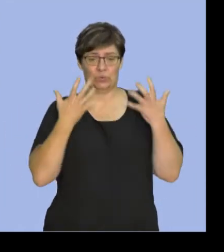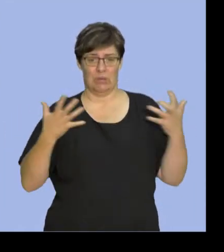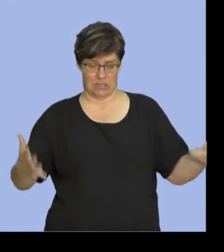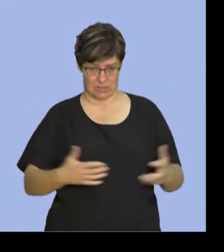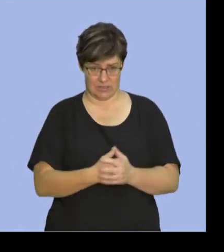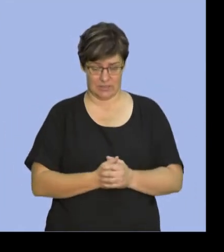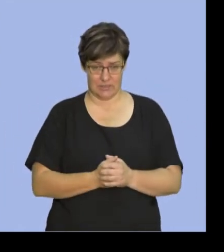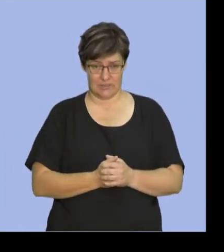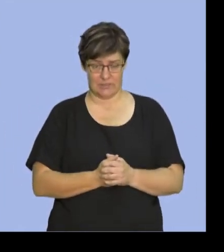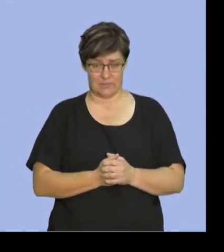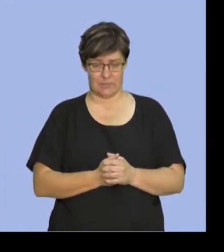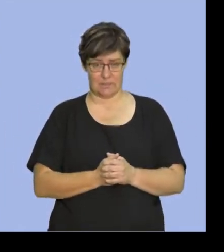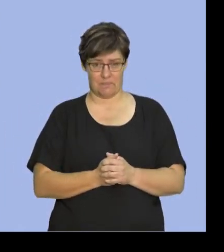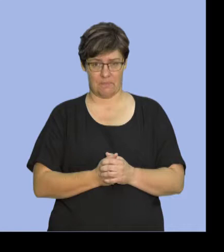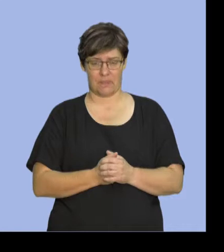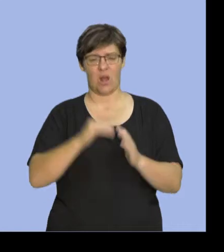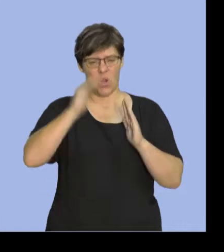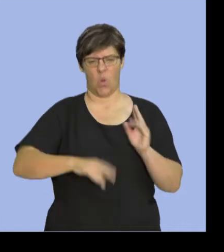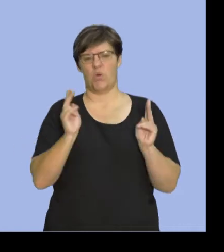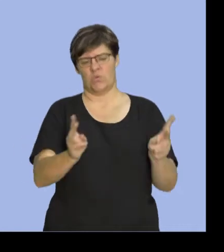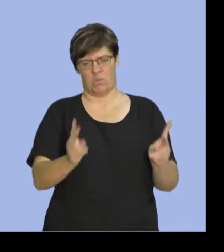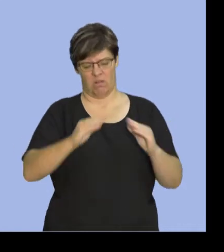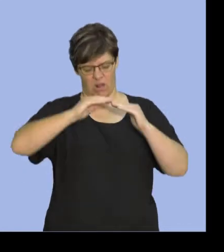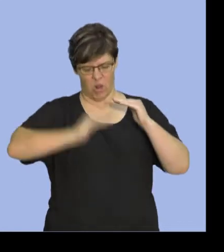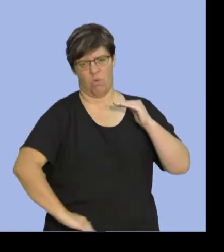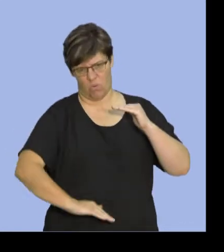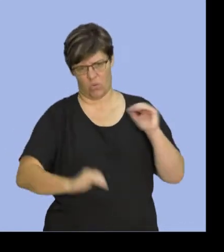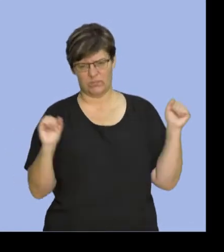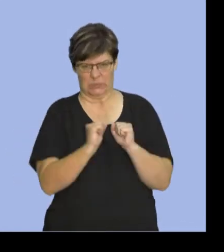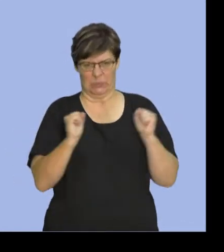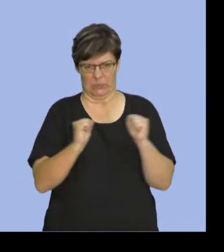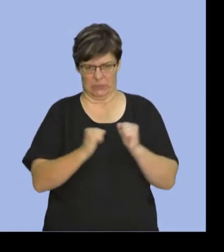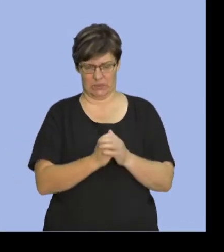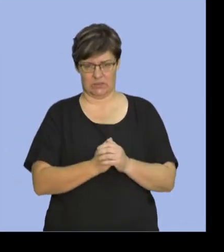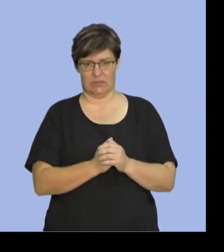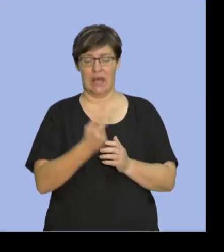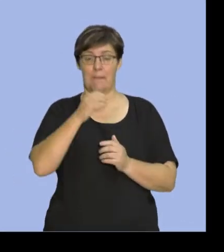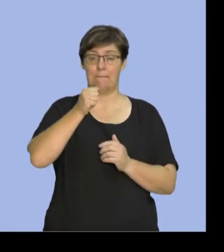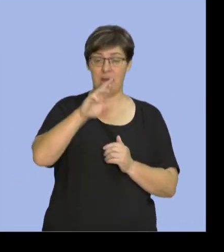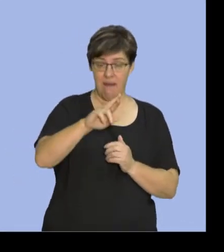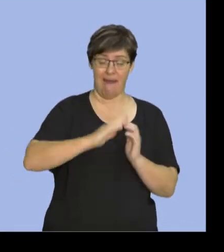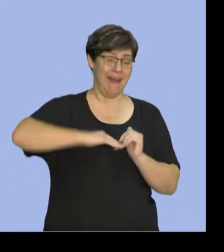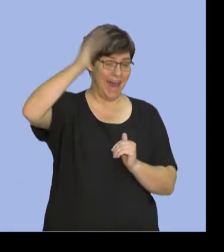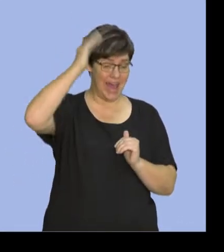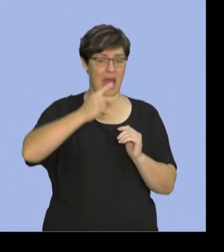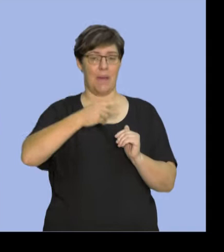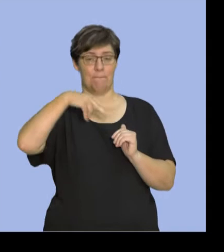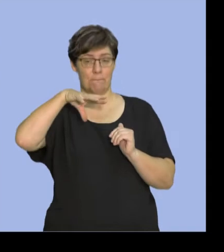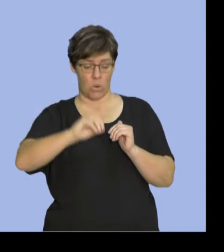that are extremely low, lower than the normal range. So low, hypo, hyperthermia, extremely high